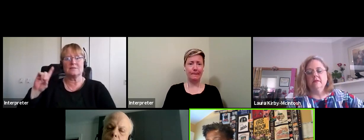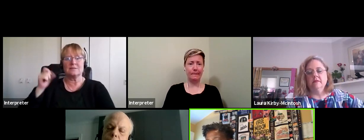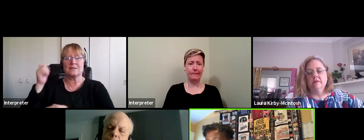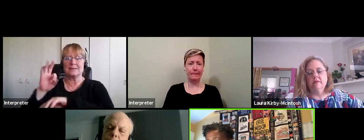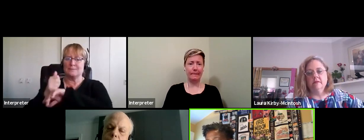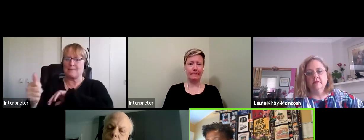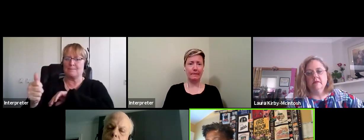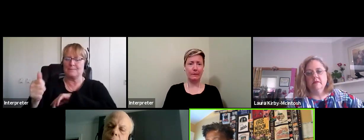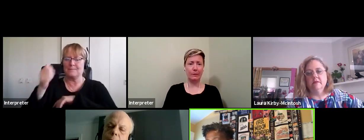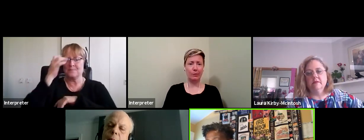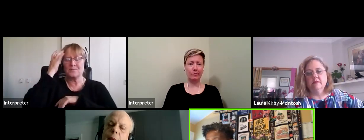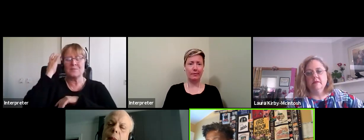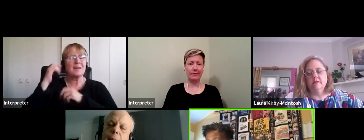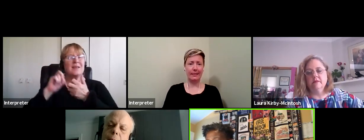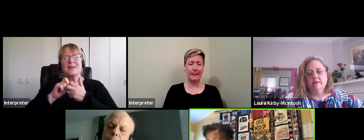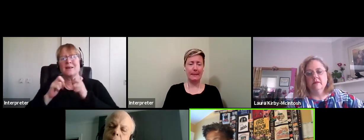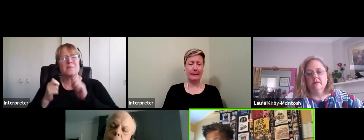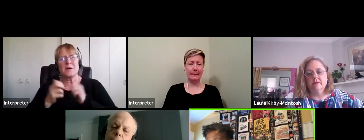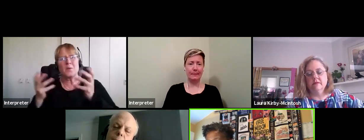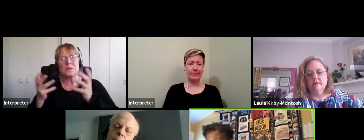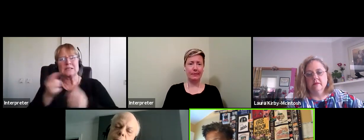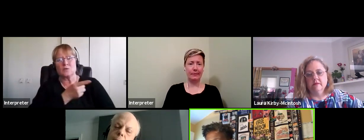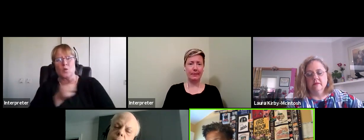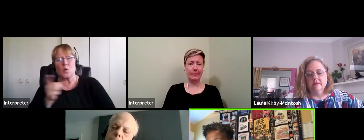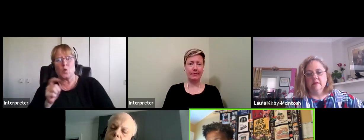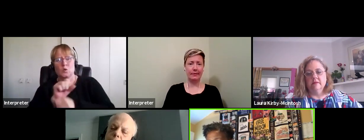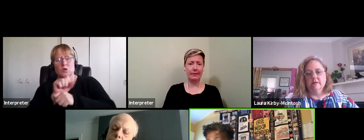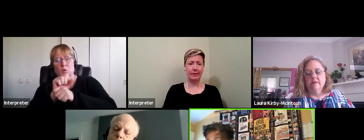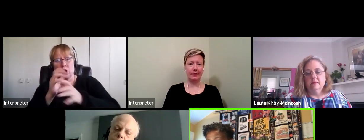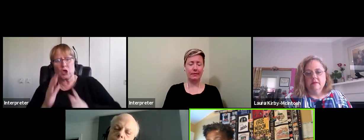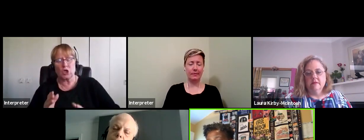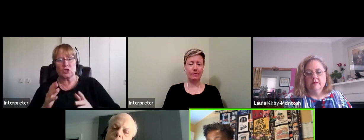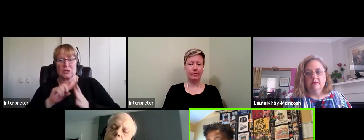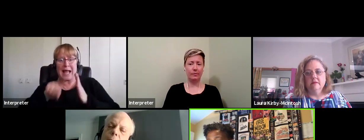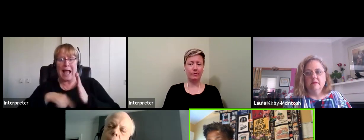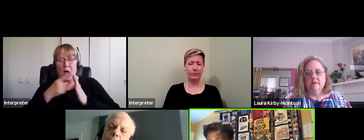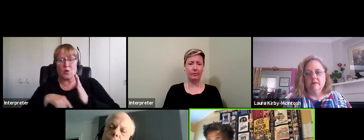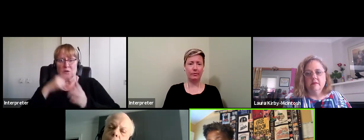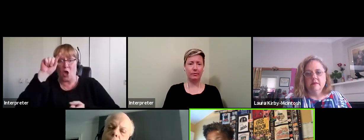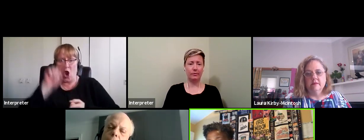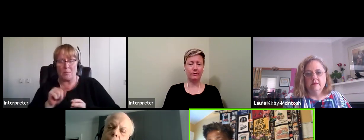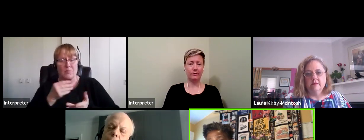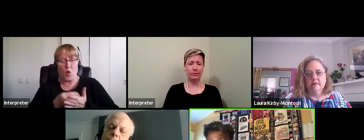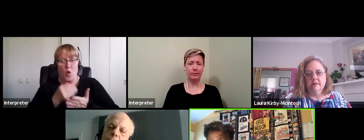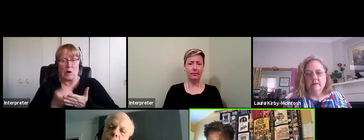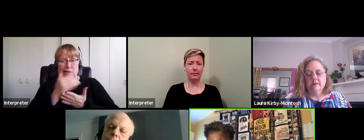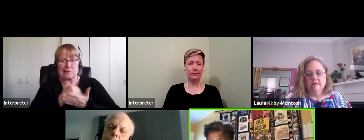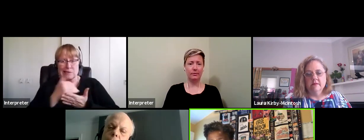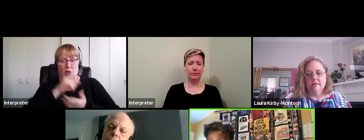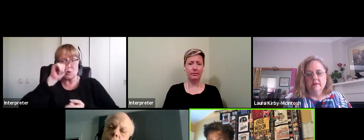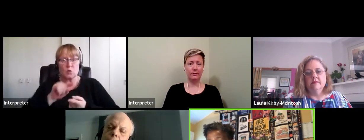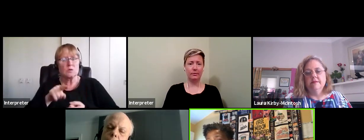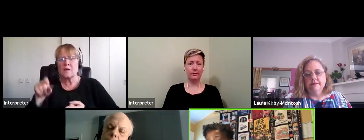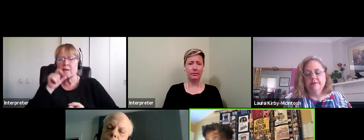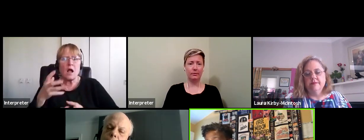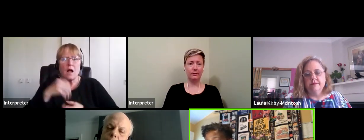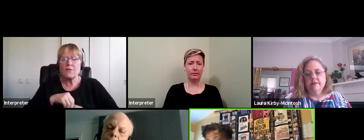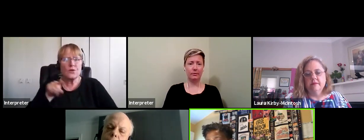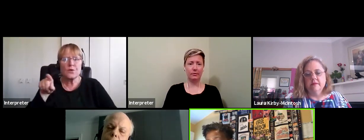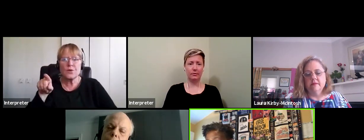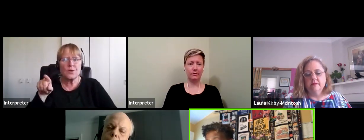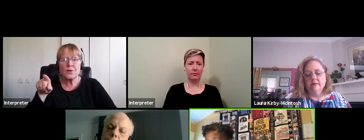is for workers who have reduced hours or reduced income, they're not covered, or anyone